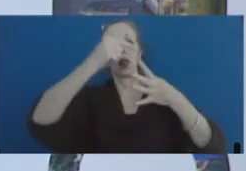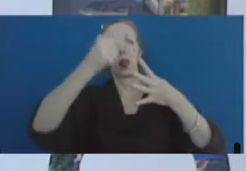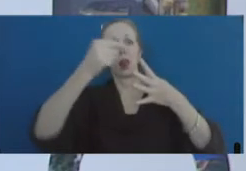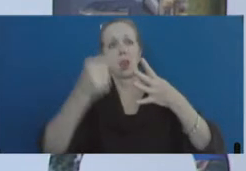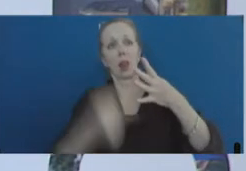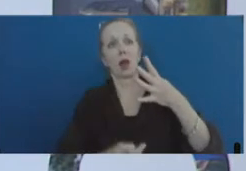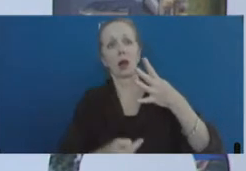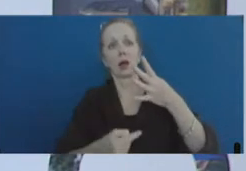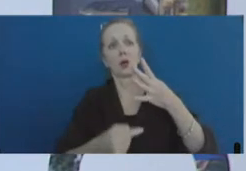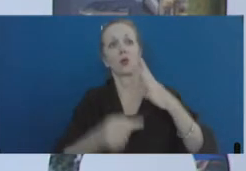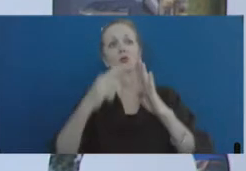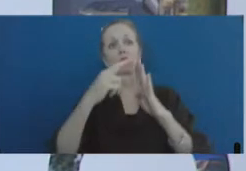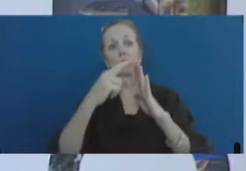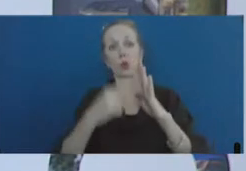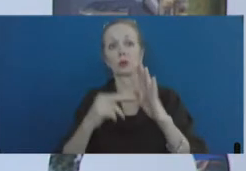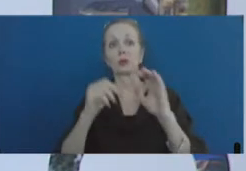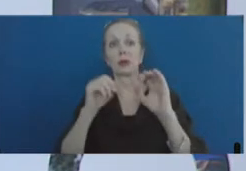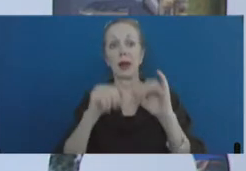be very,